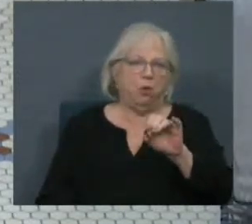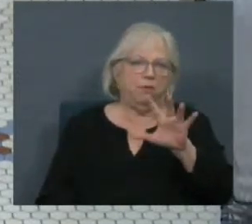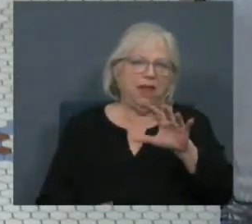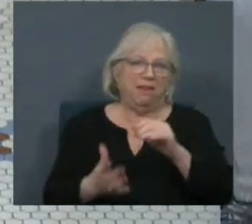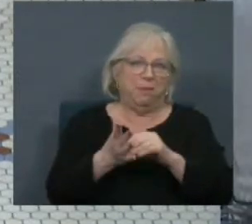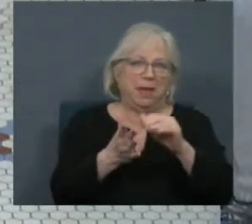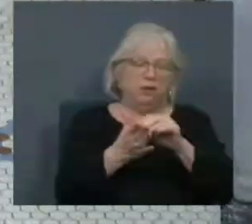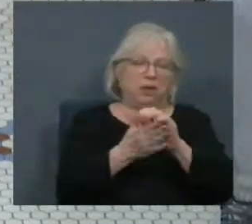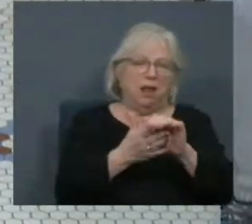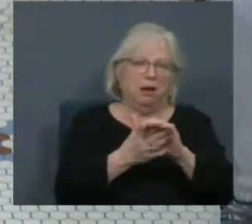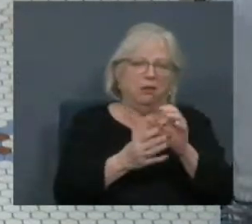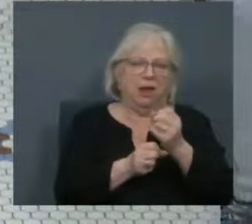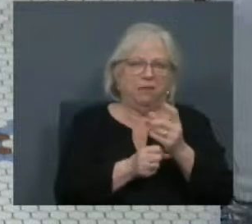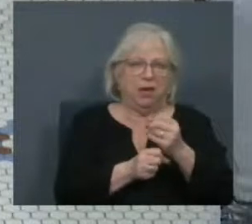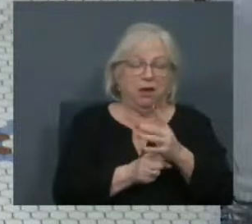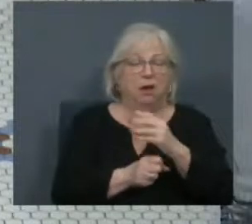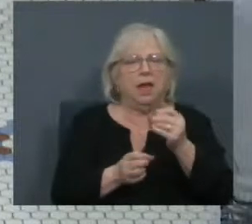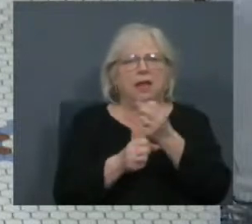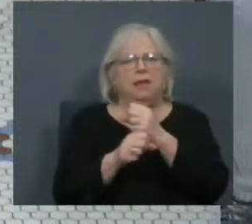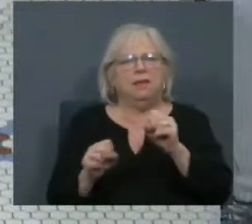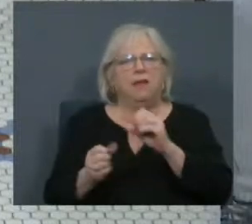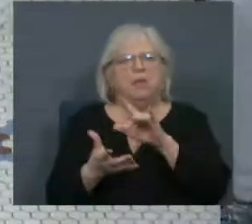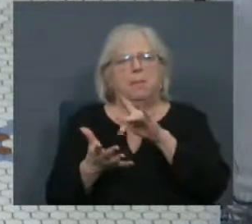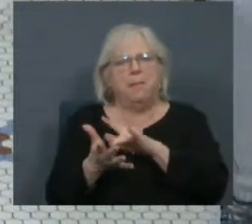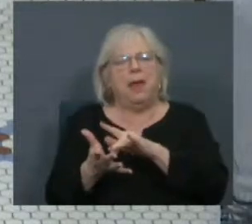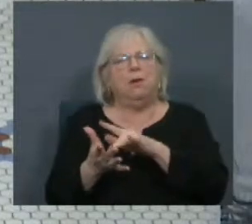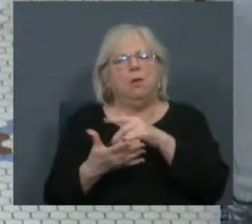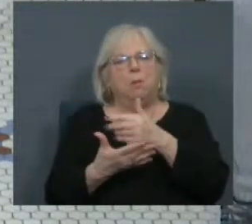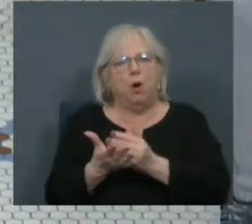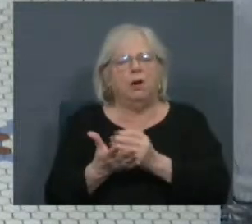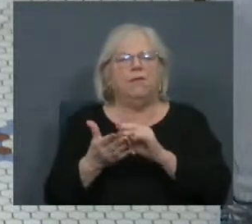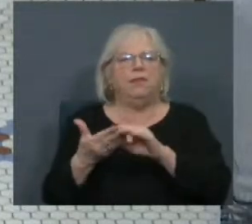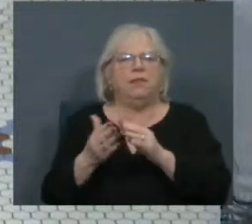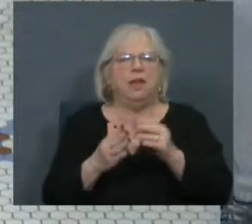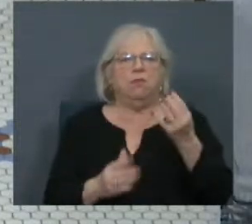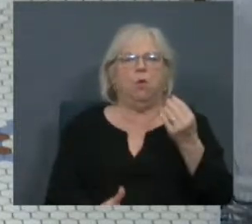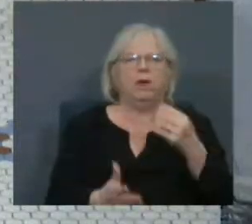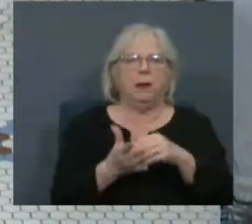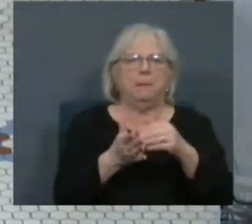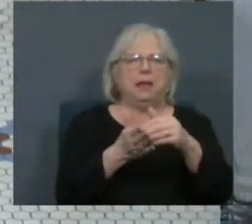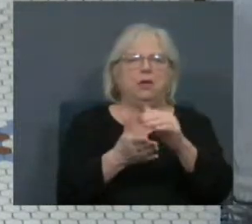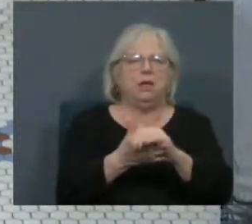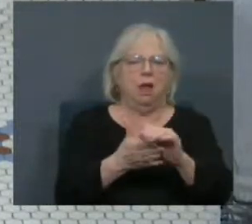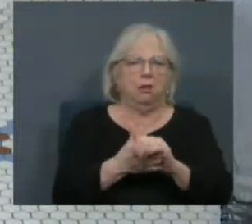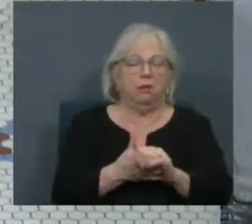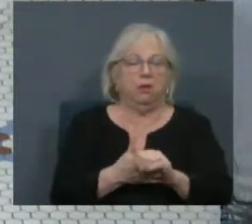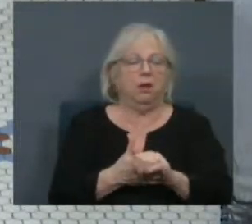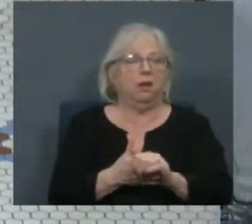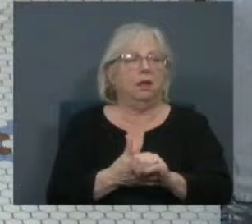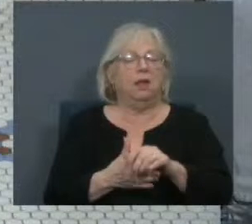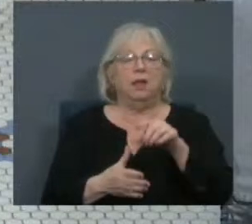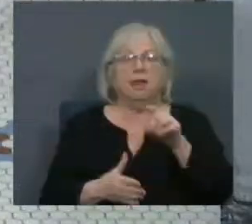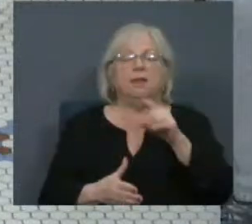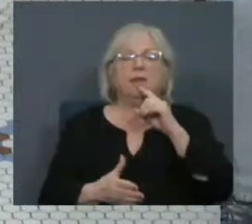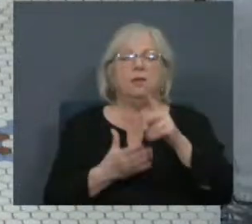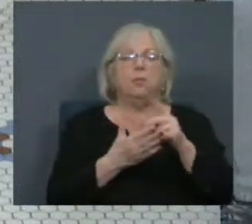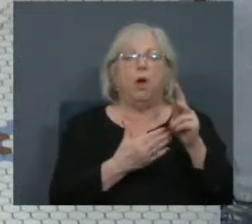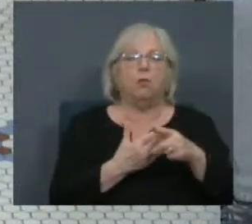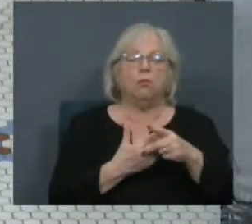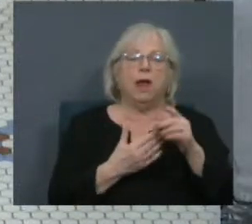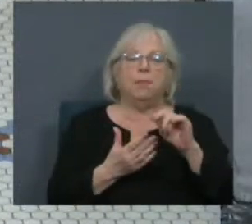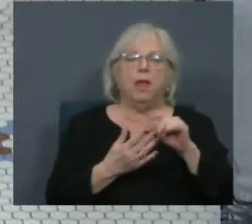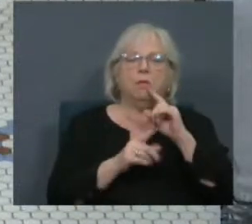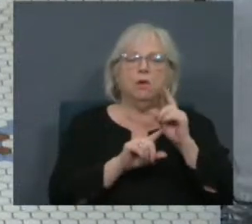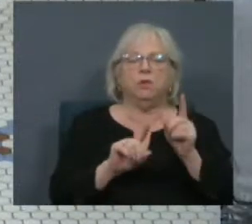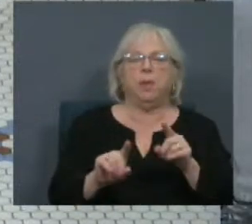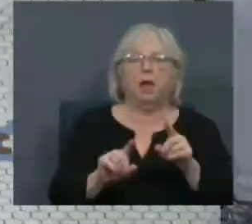the emergency medical aspect of the city $14 million. This is this is a program that